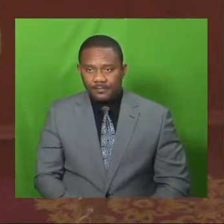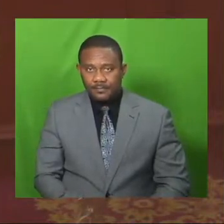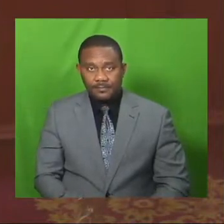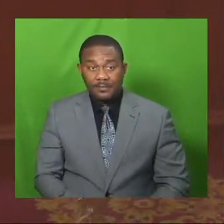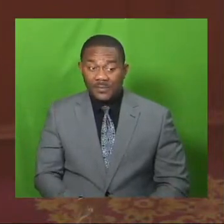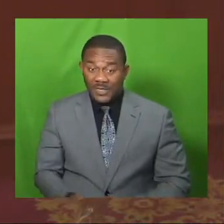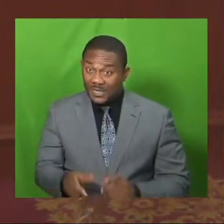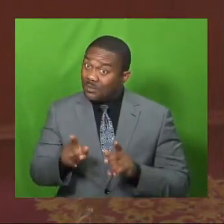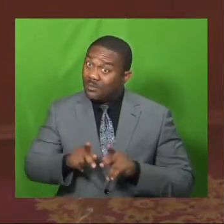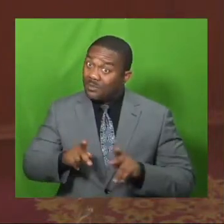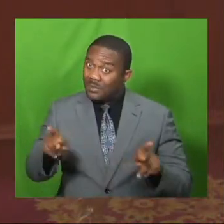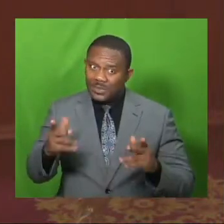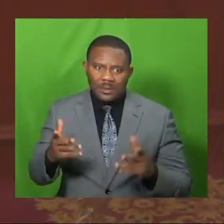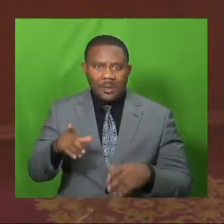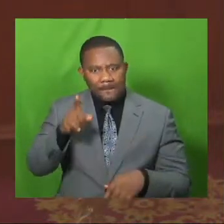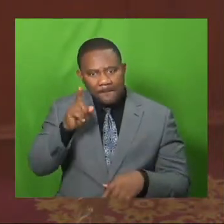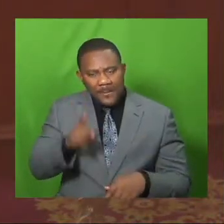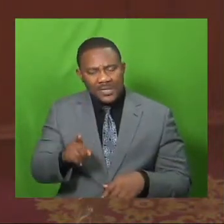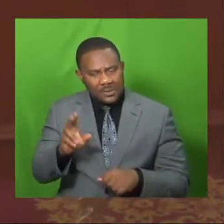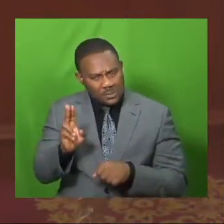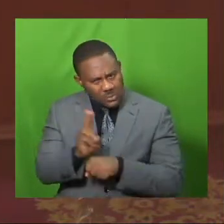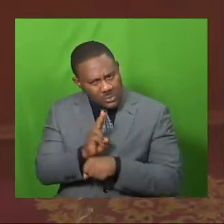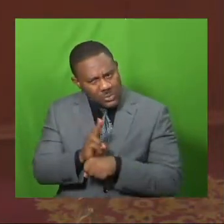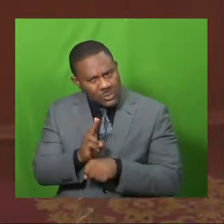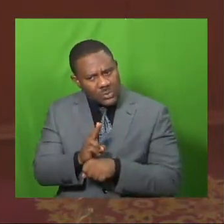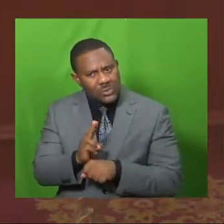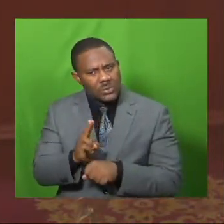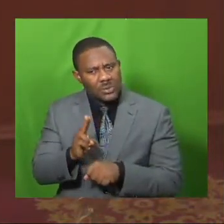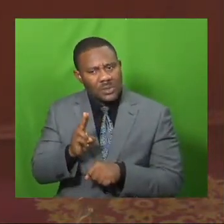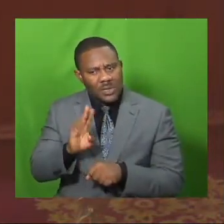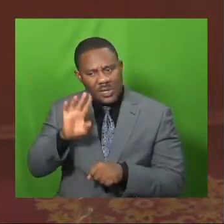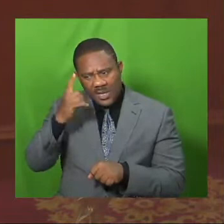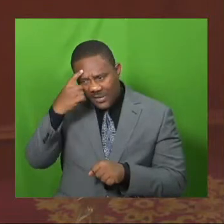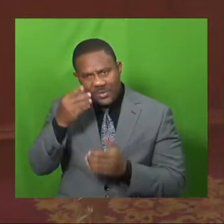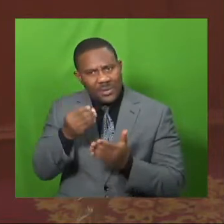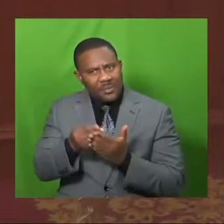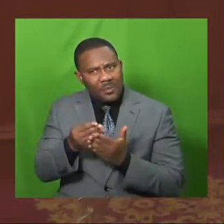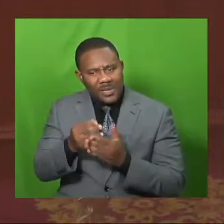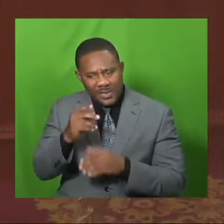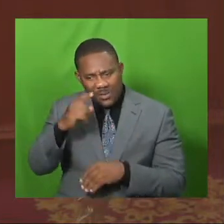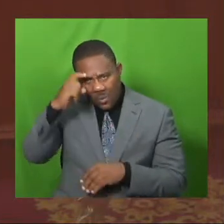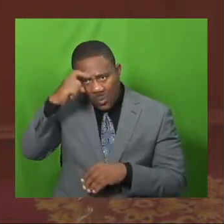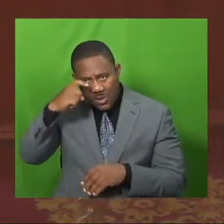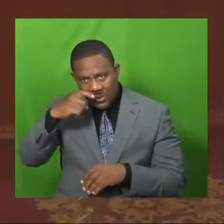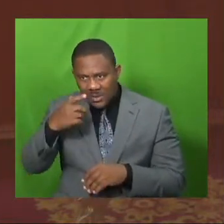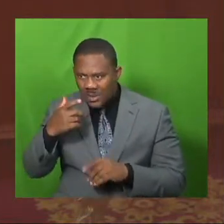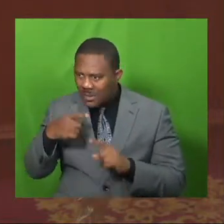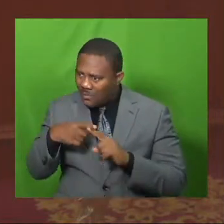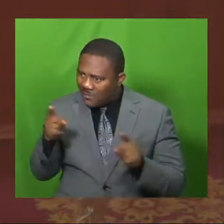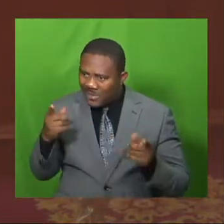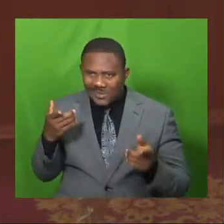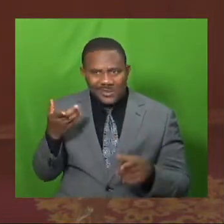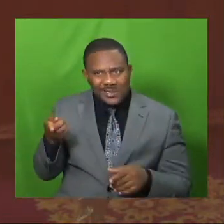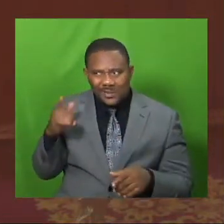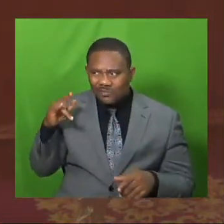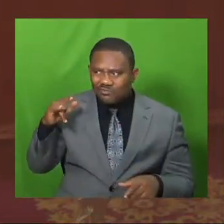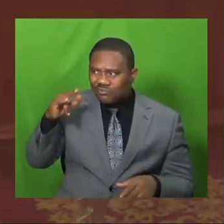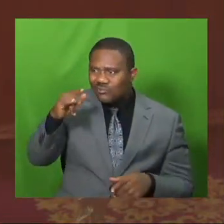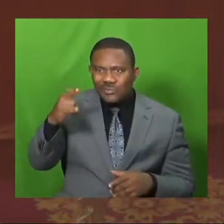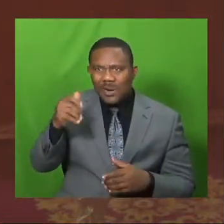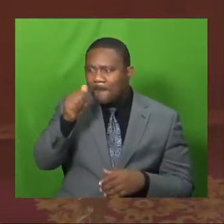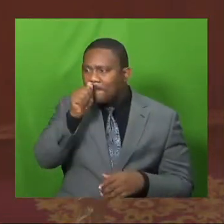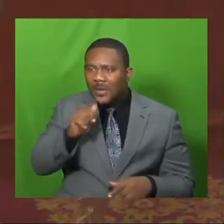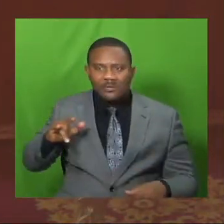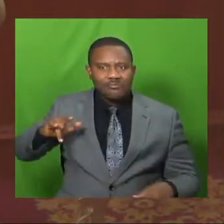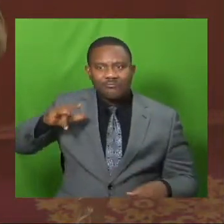spending officer to be modest in the use of our public purse. But when you have a president who signals opulence and will fly everywhere